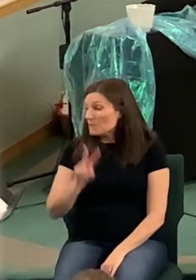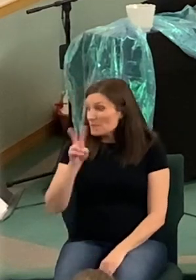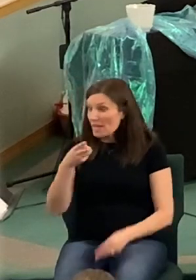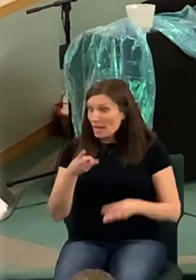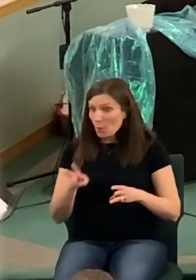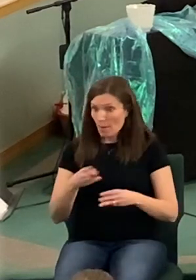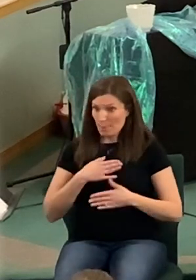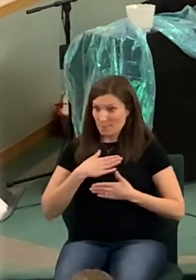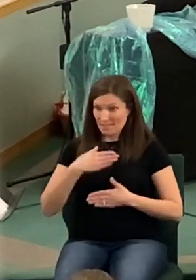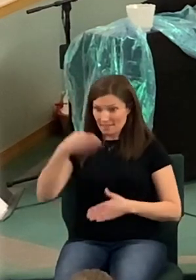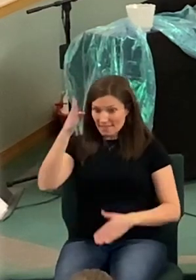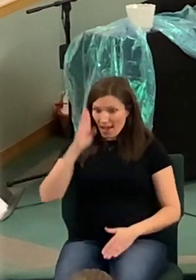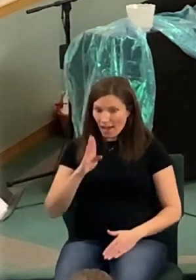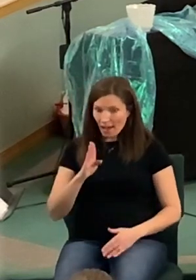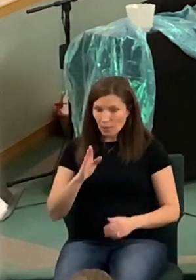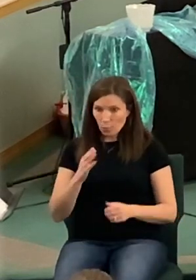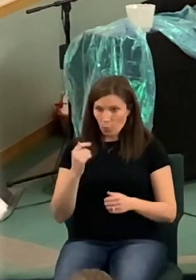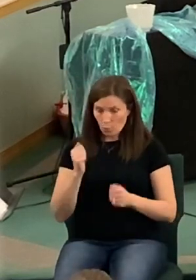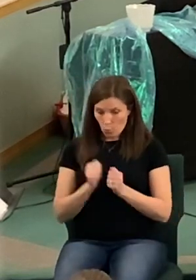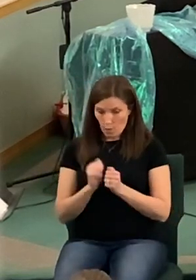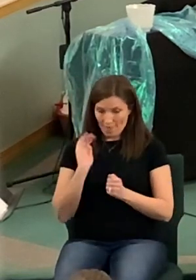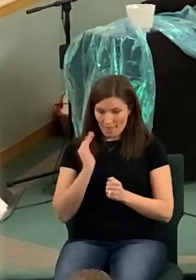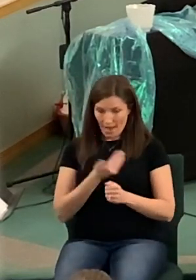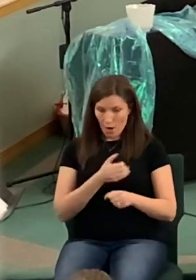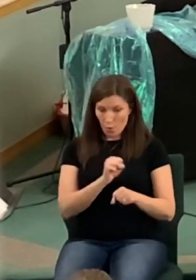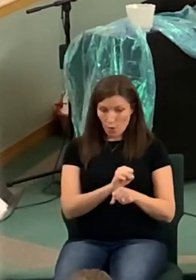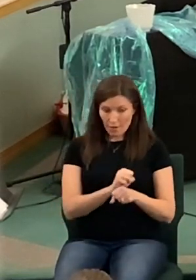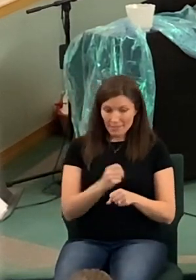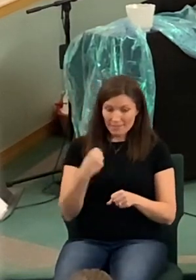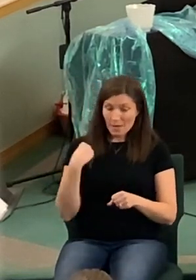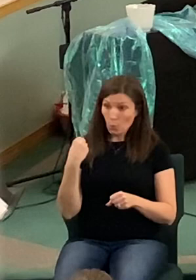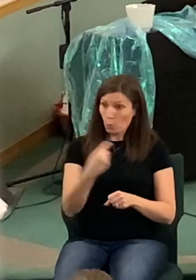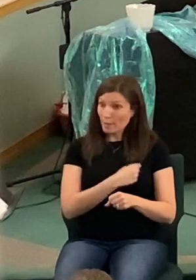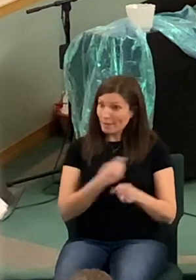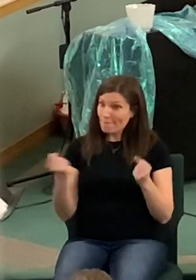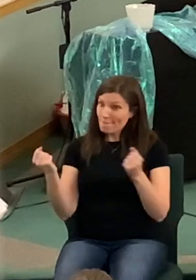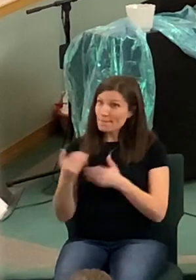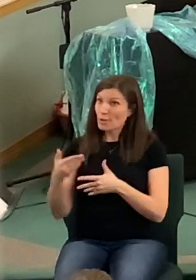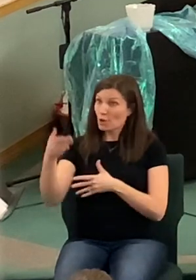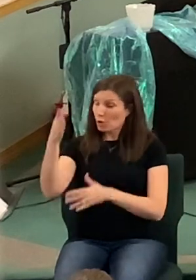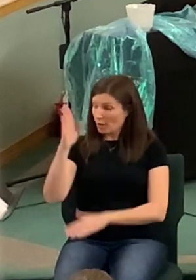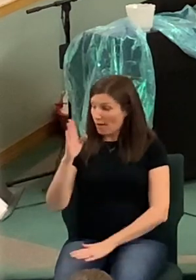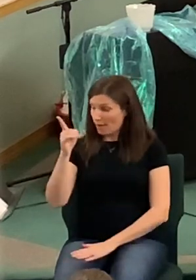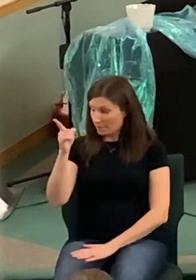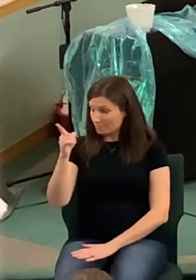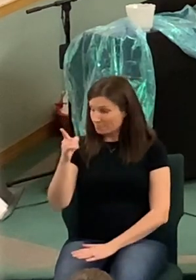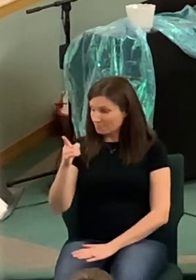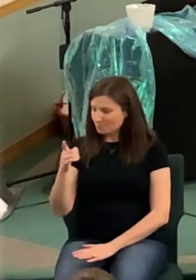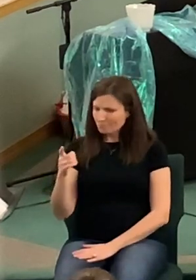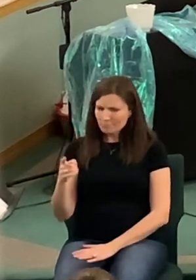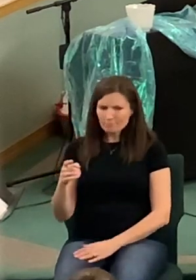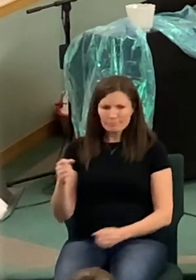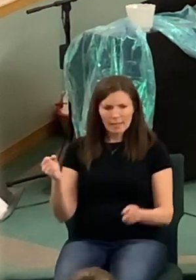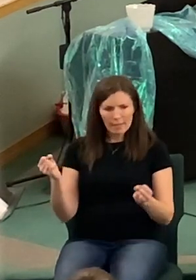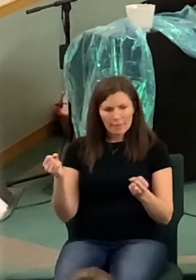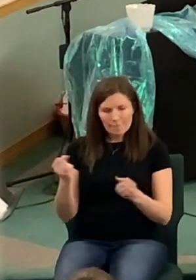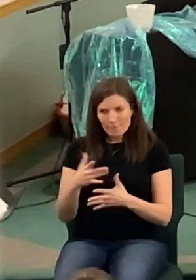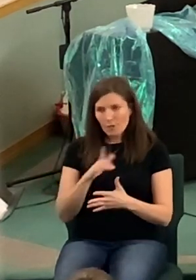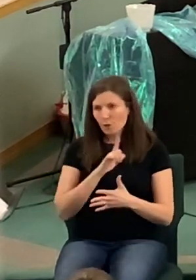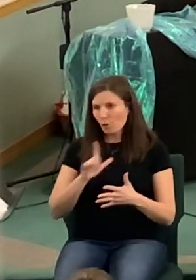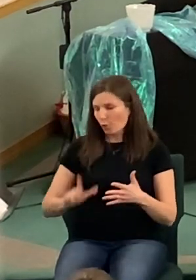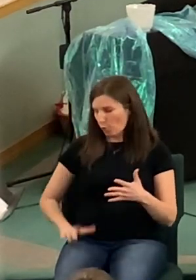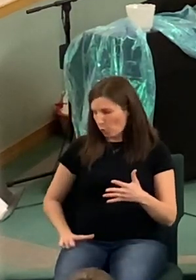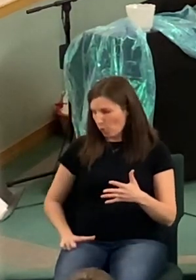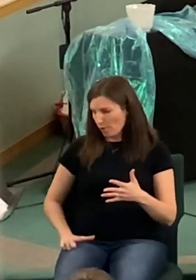work is that we fear Him. At the end of verse 22, we do our work fearing the Lord, it